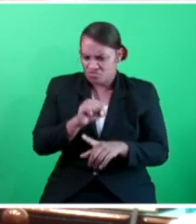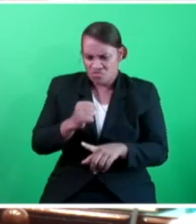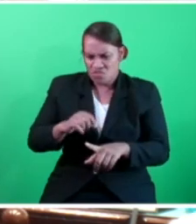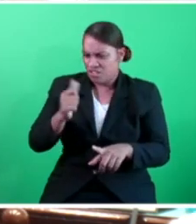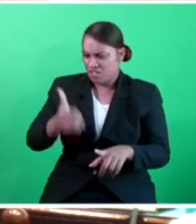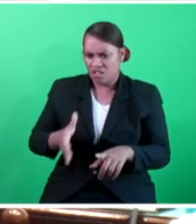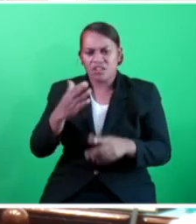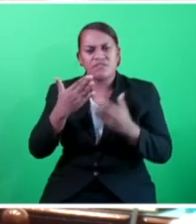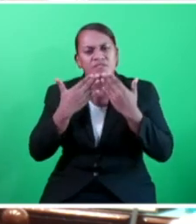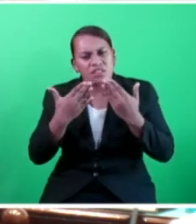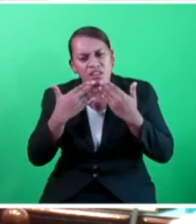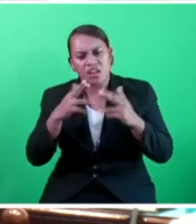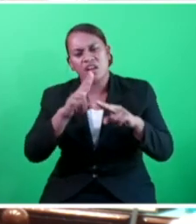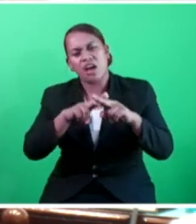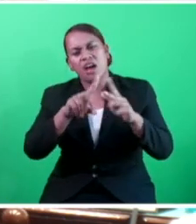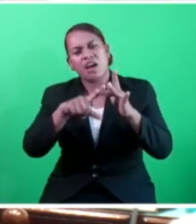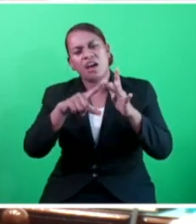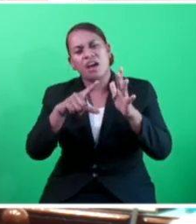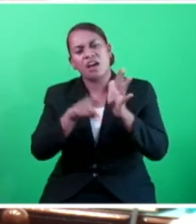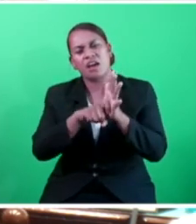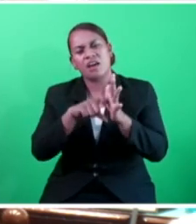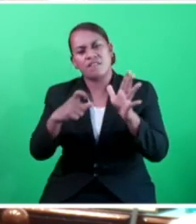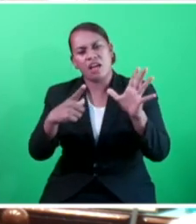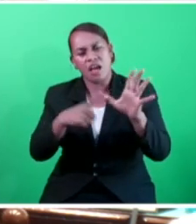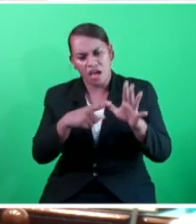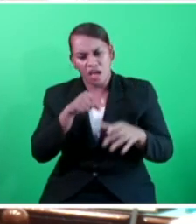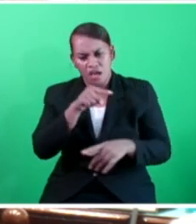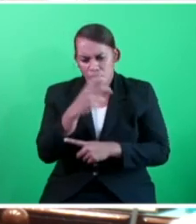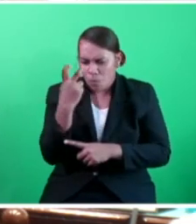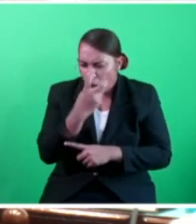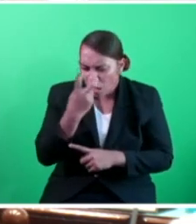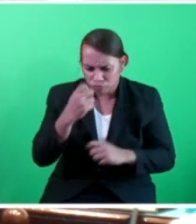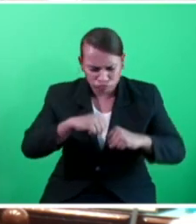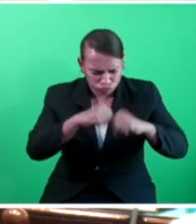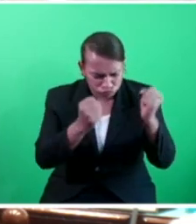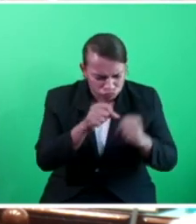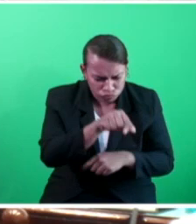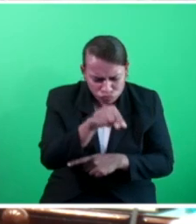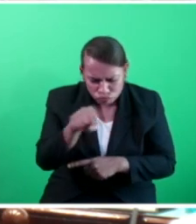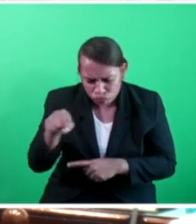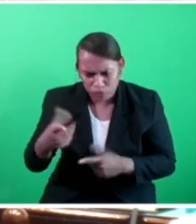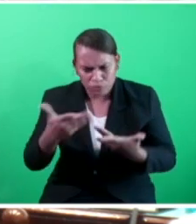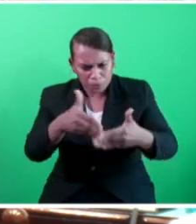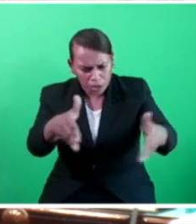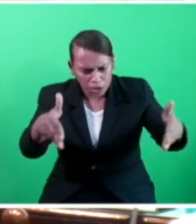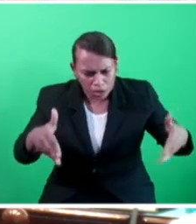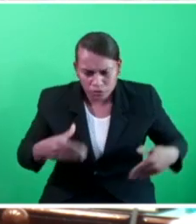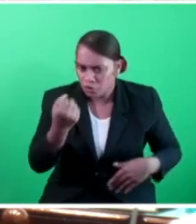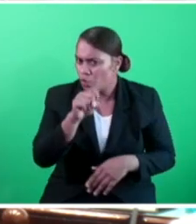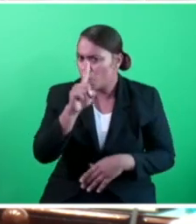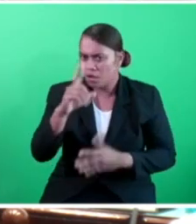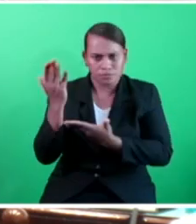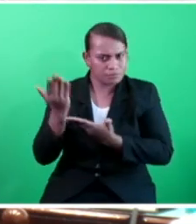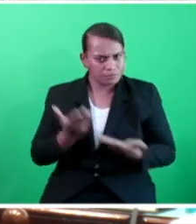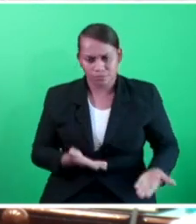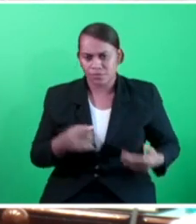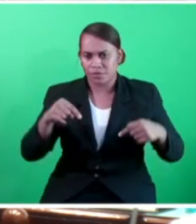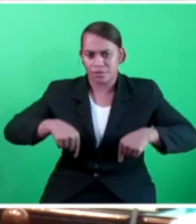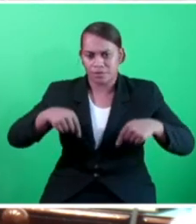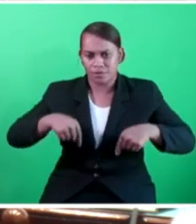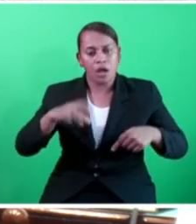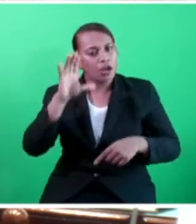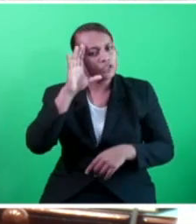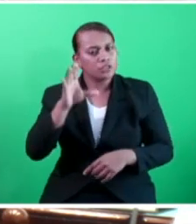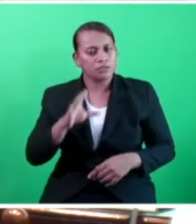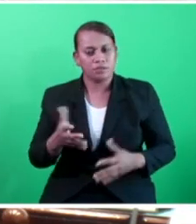in terms of monitoring at the border to ensure that no one gets these chemicals in the country. Mr. Speaker,